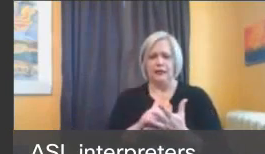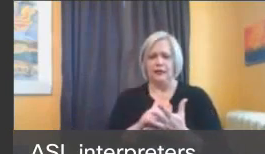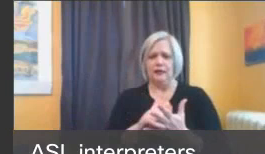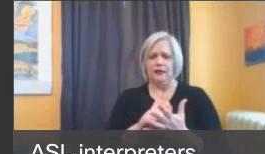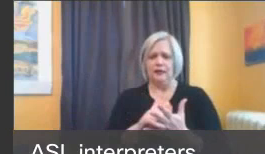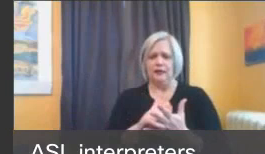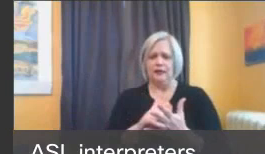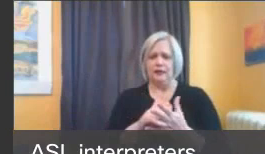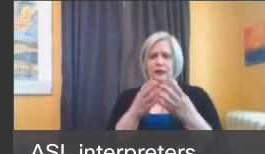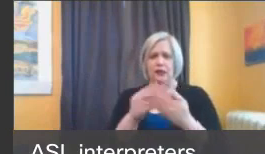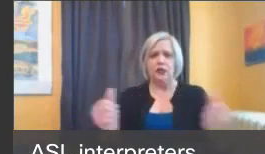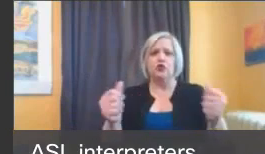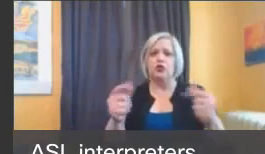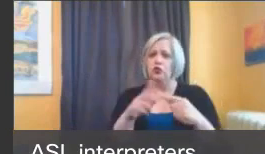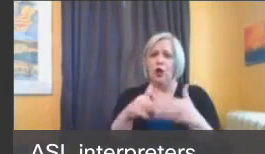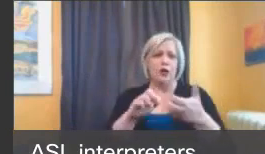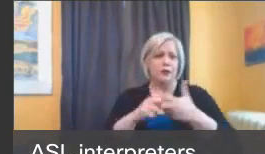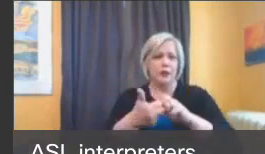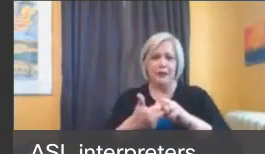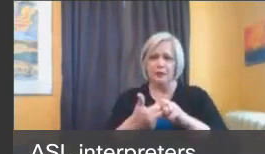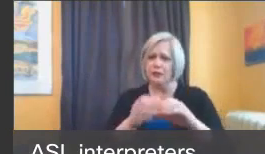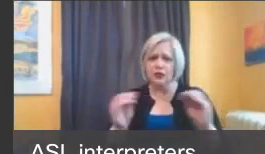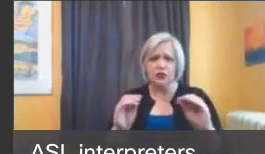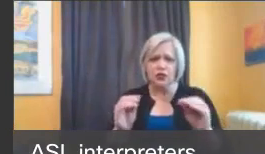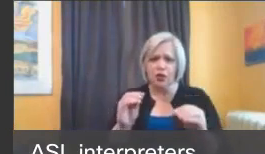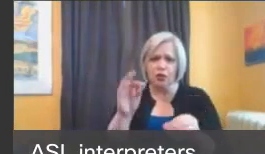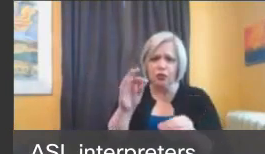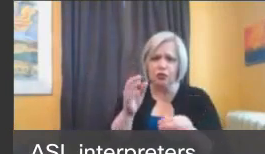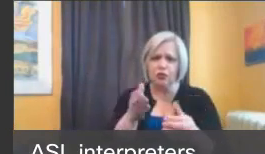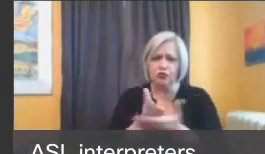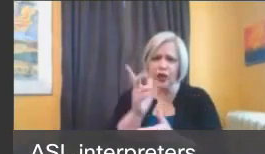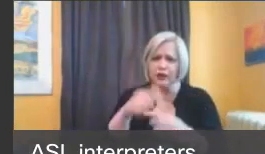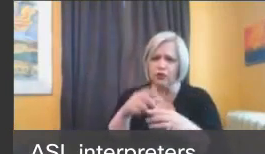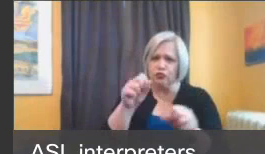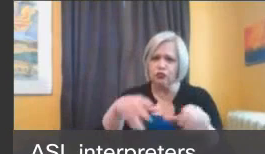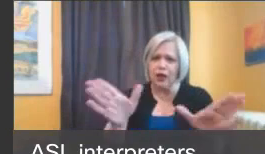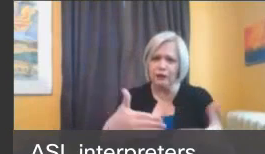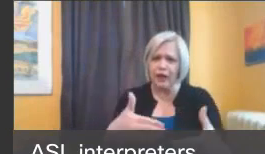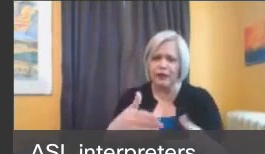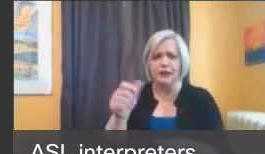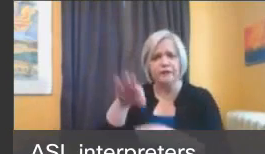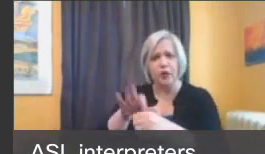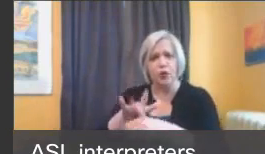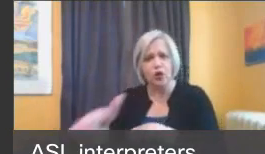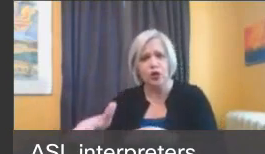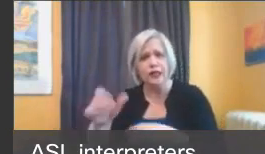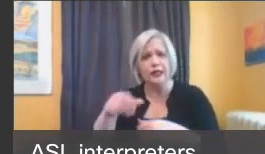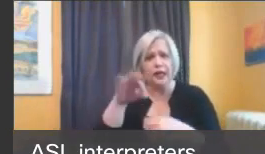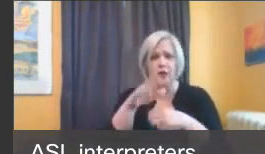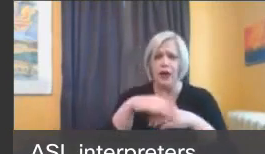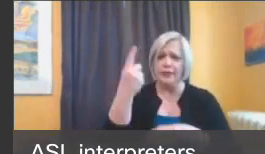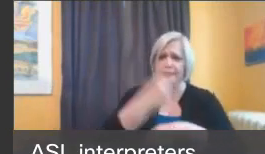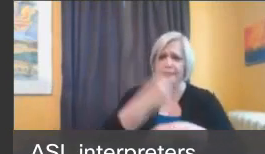the correct solution to all these problems. There's no vote right to a drop box. You could vote early, you can vote on the day of the